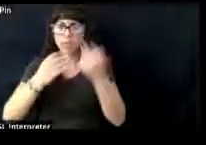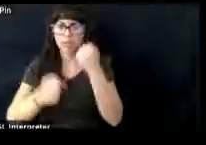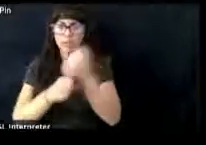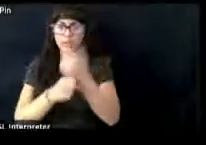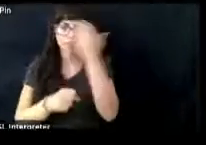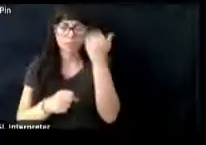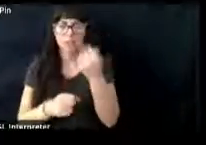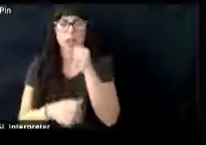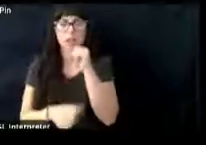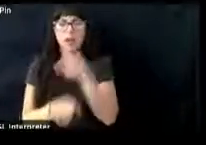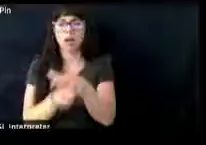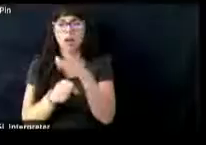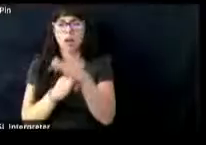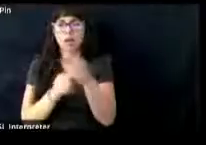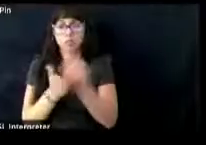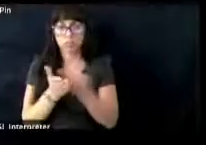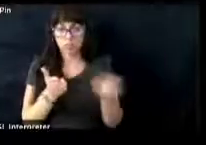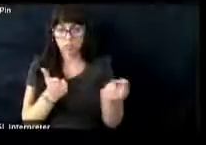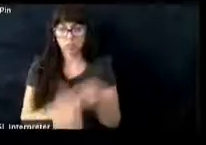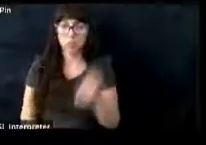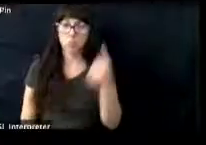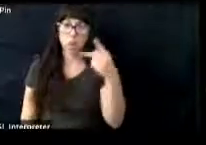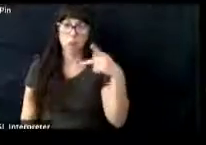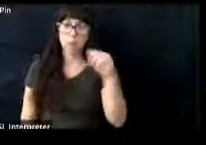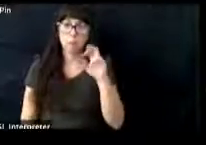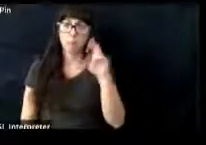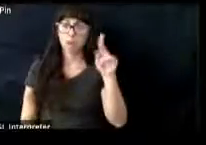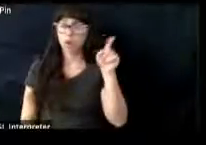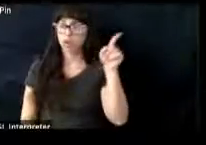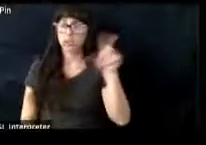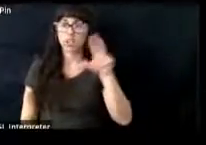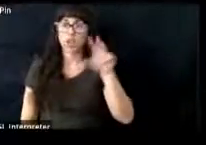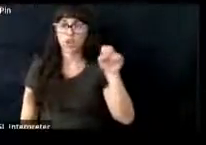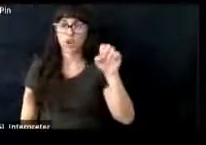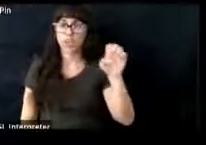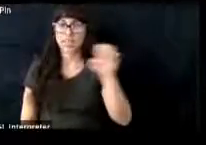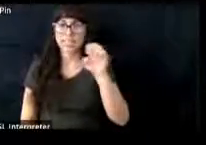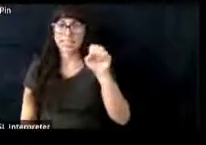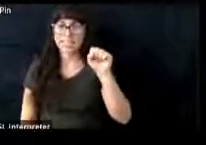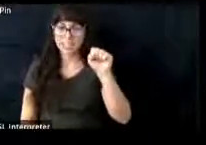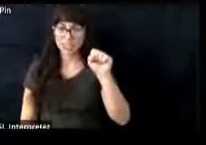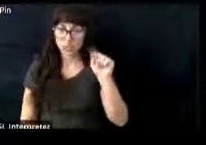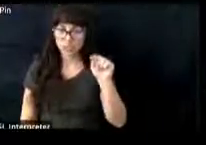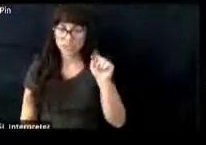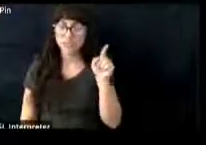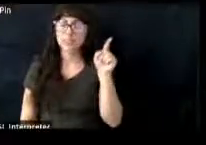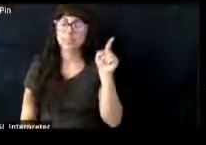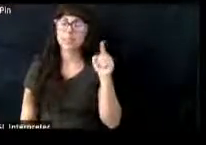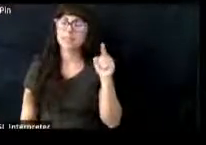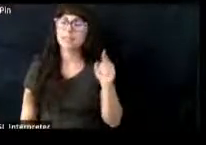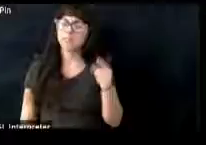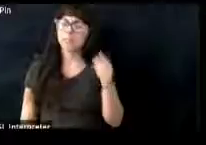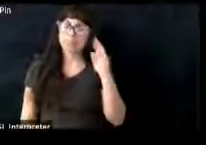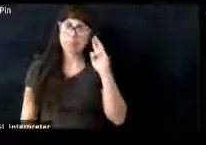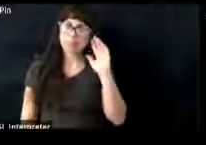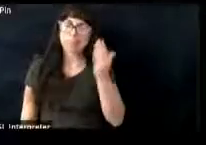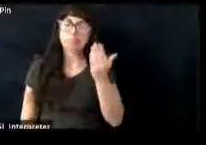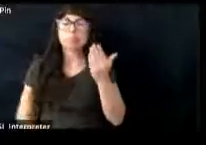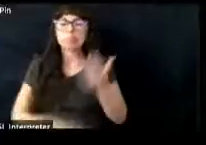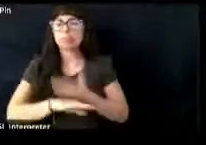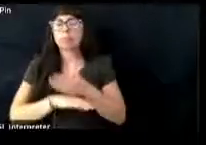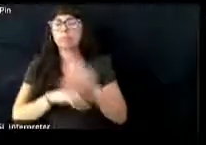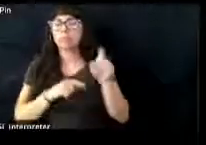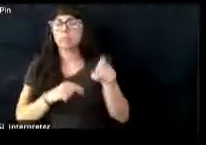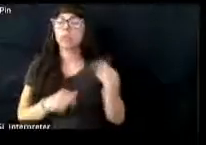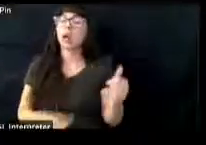of resources. There's the park that is on 30 East Street, and also the park that is